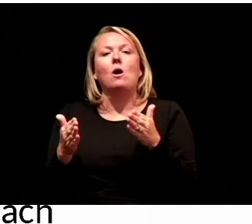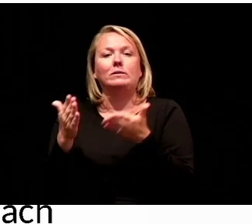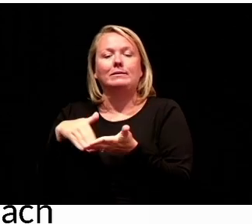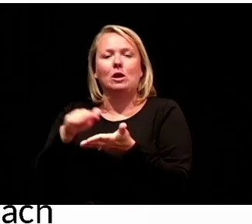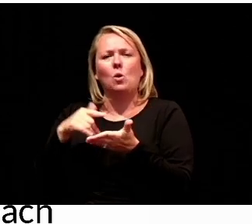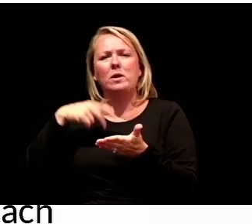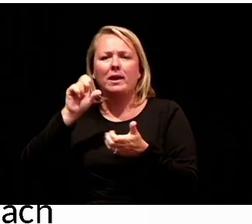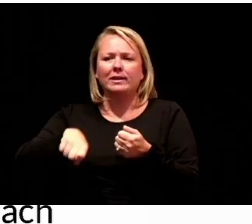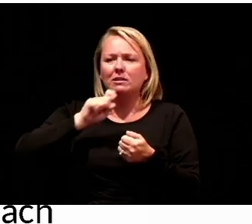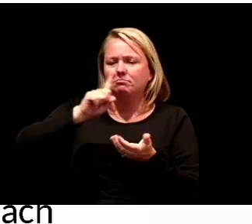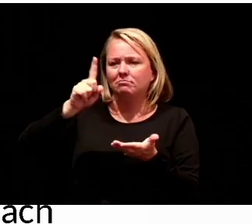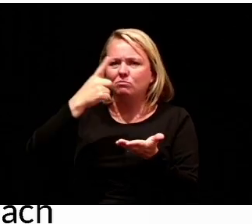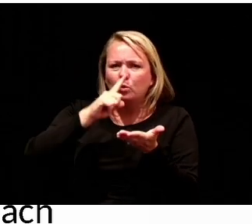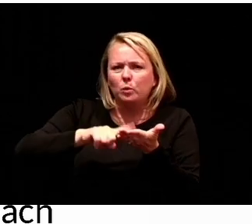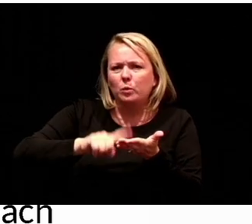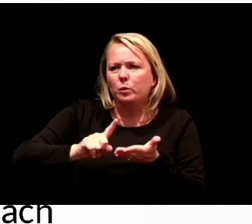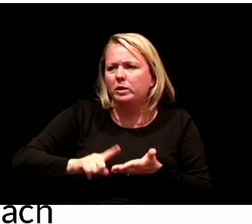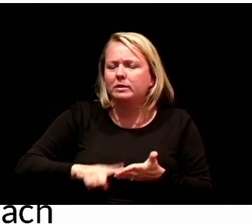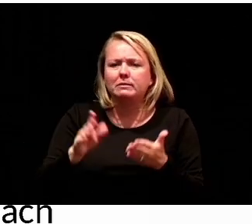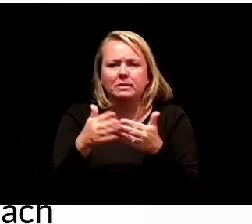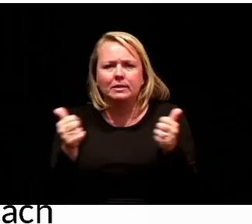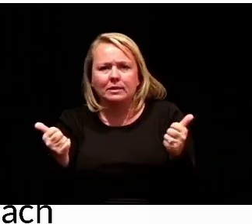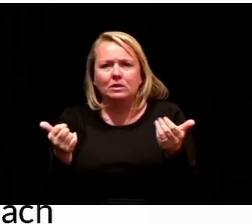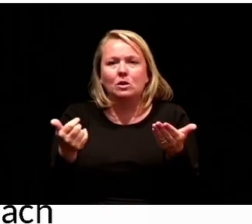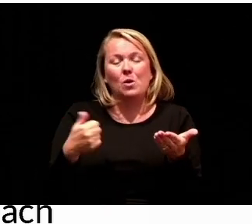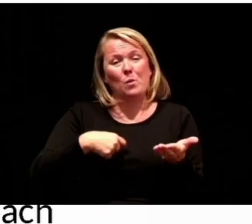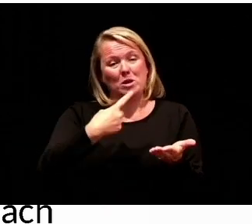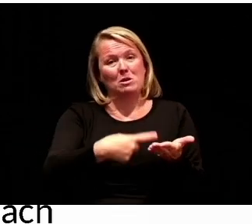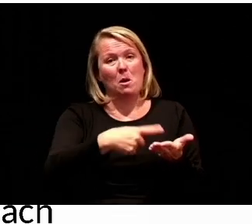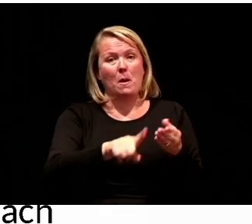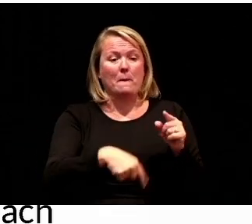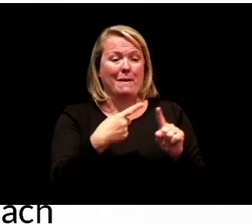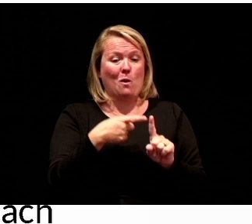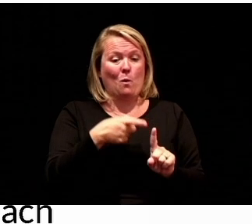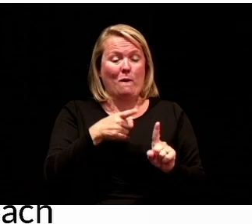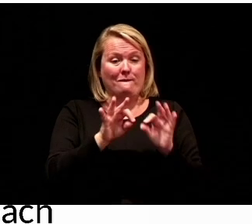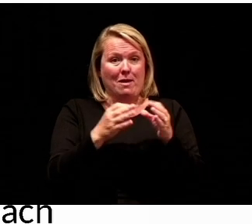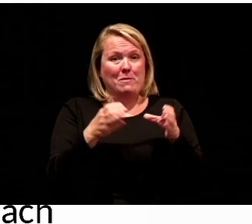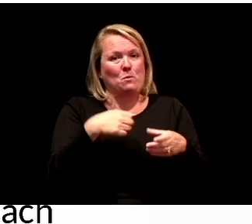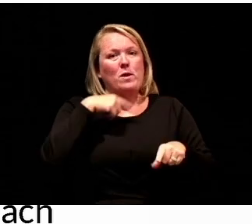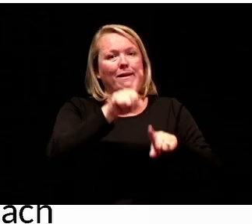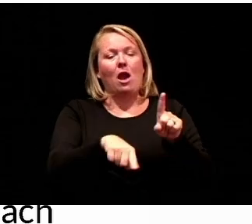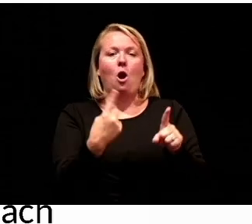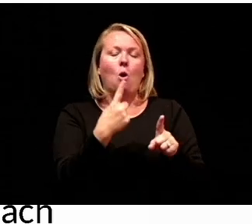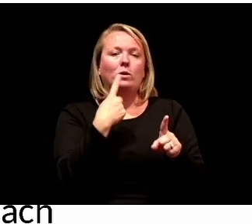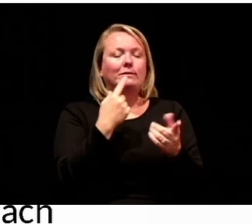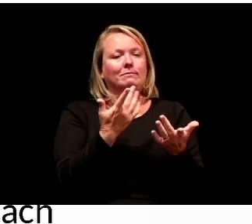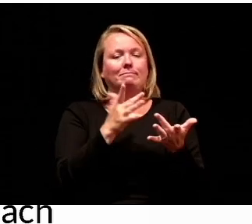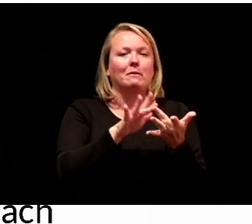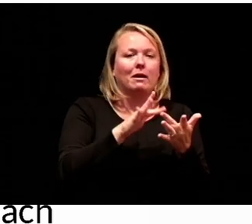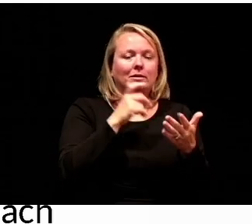in place. And that applied to every townhome and apartment that they owned, regardless of the unit's square